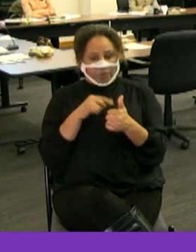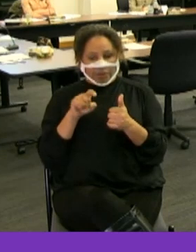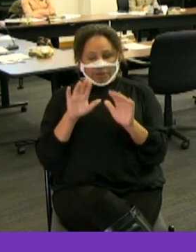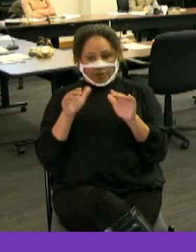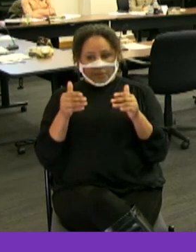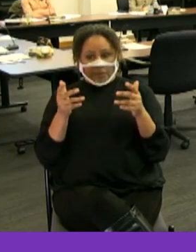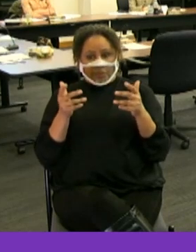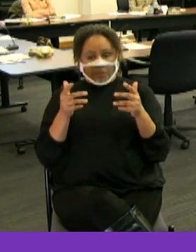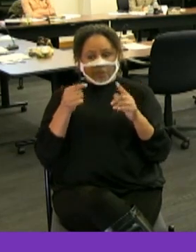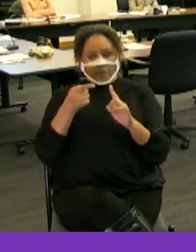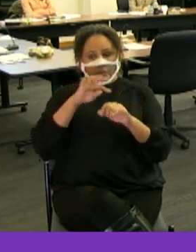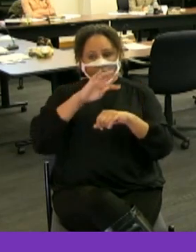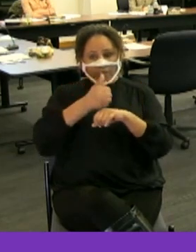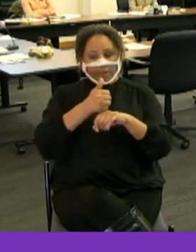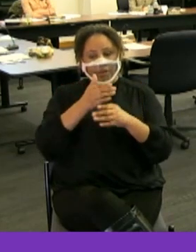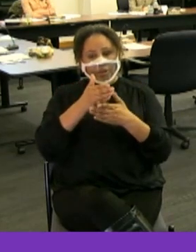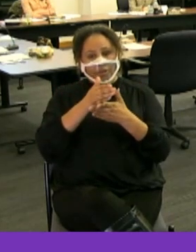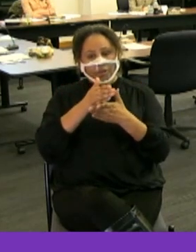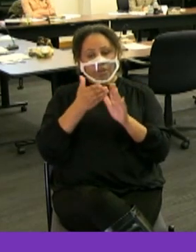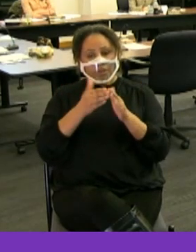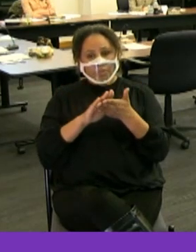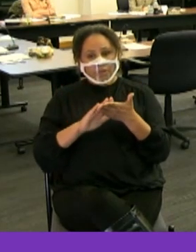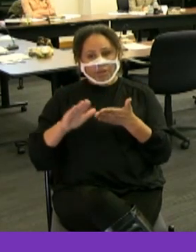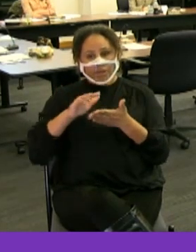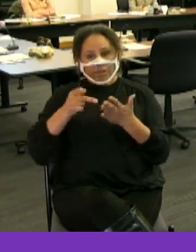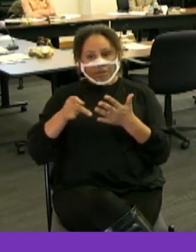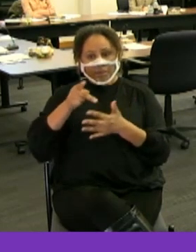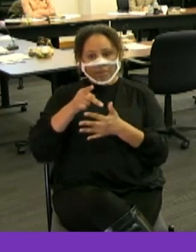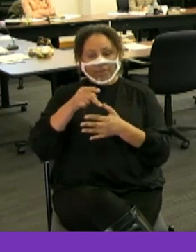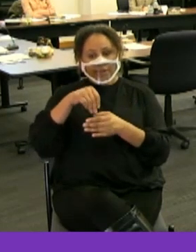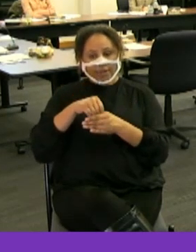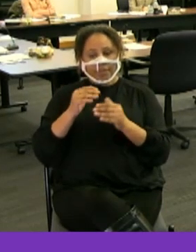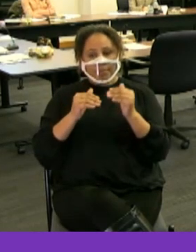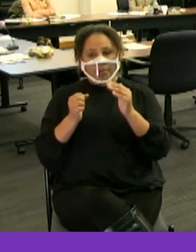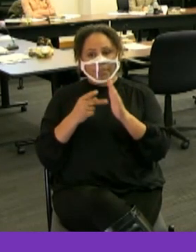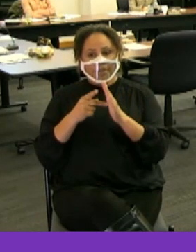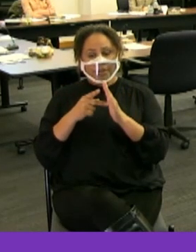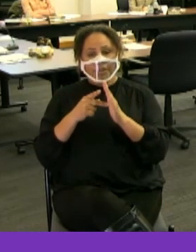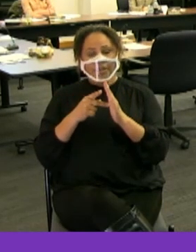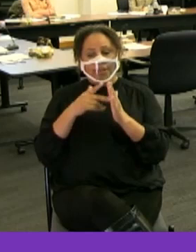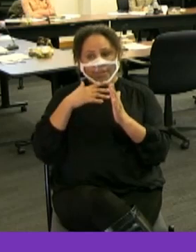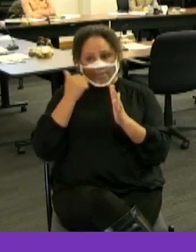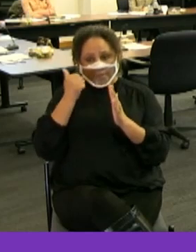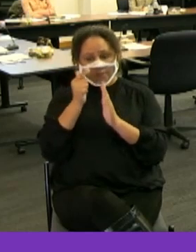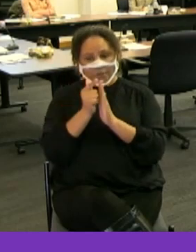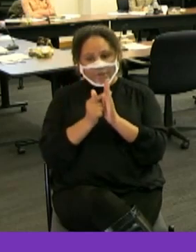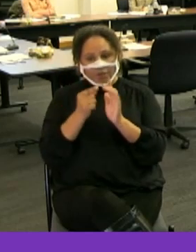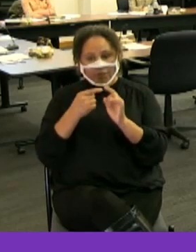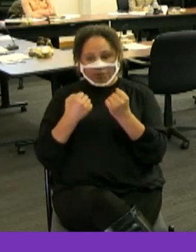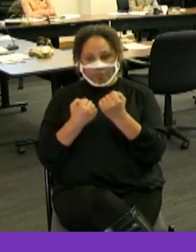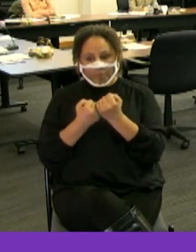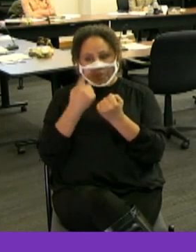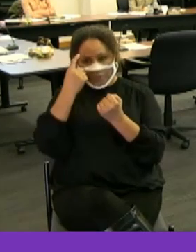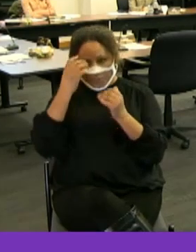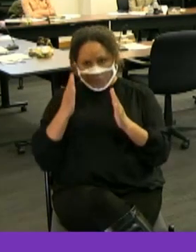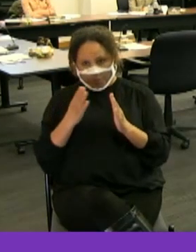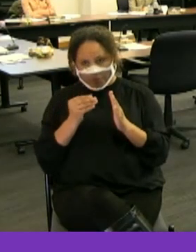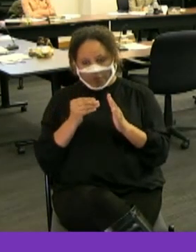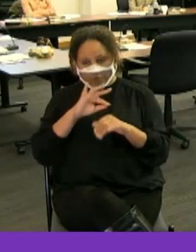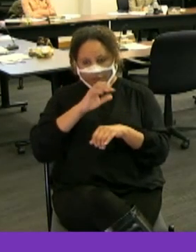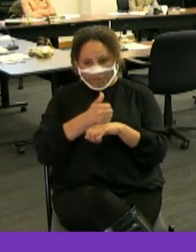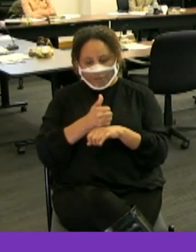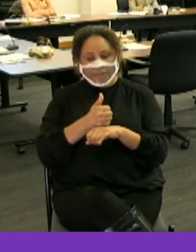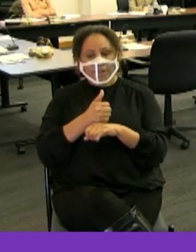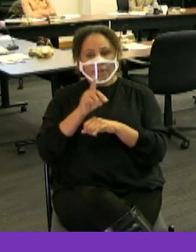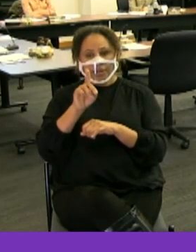on was to enact the community college priorities in the Build Back Better Act to support our dreamers, and to enact the DREAM Act to give dreamers permanent